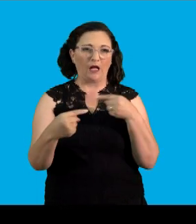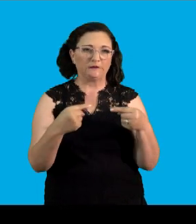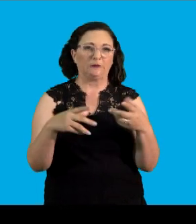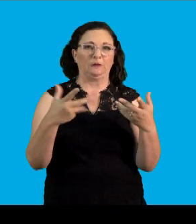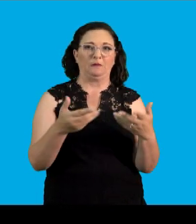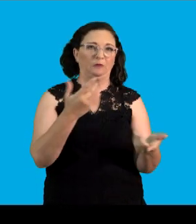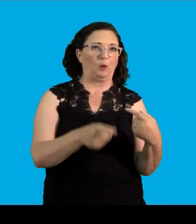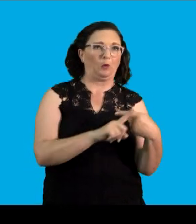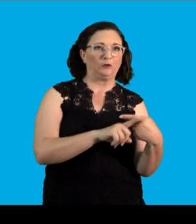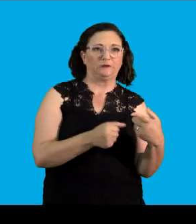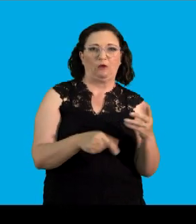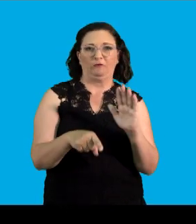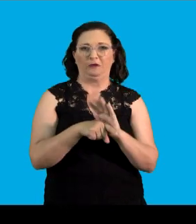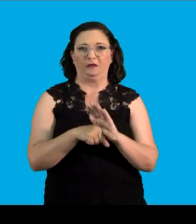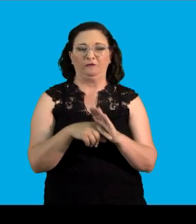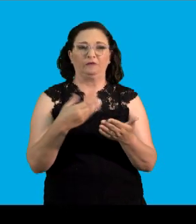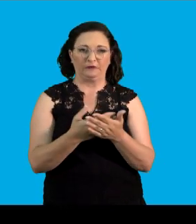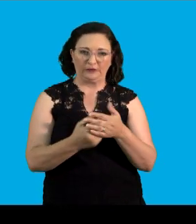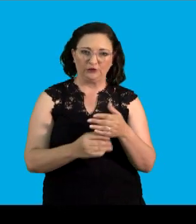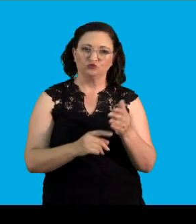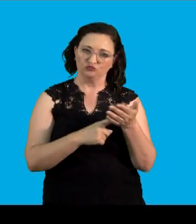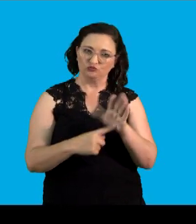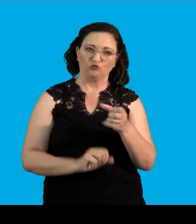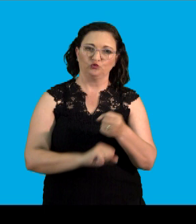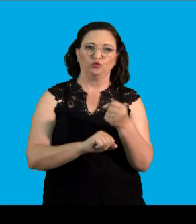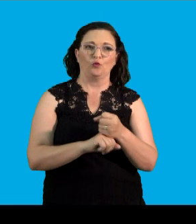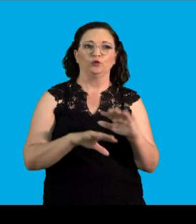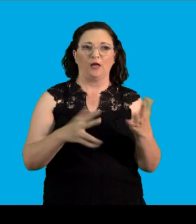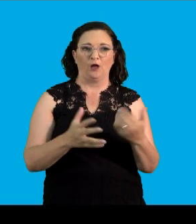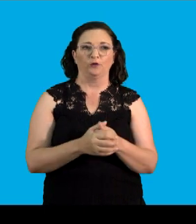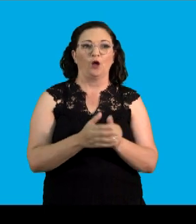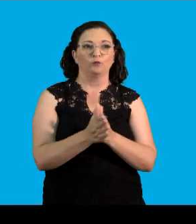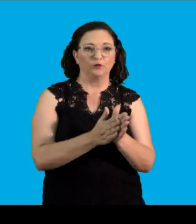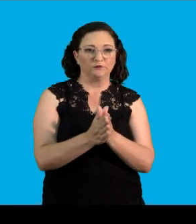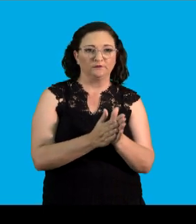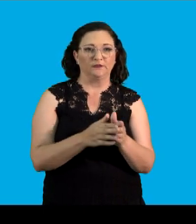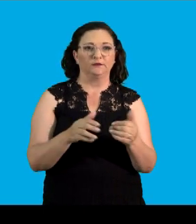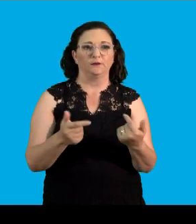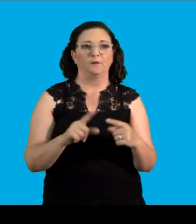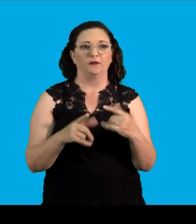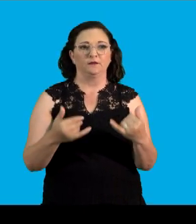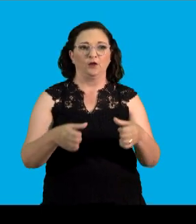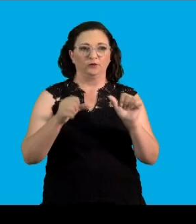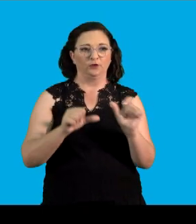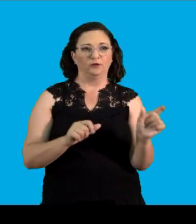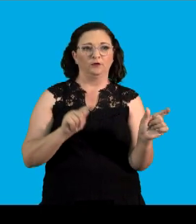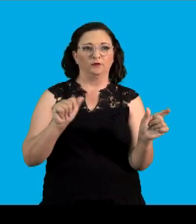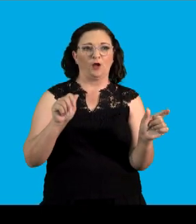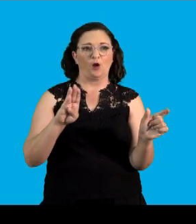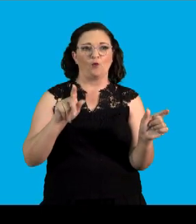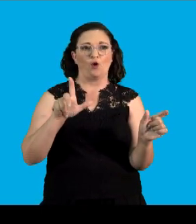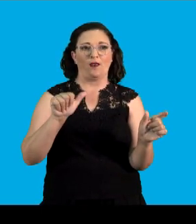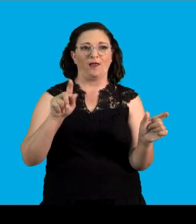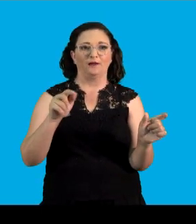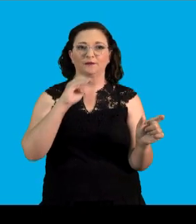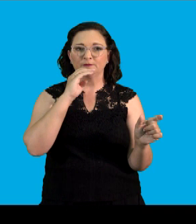taking a positive or a negative stance. So you need to know where you're standing basically. Tabulate, explain the differences between the 2 concepts,